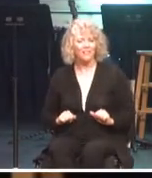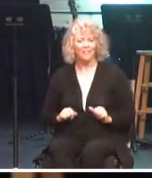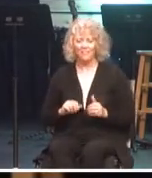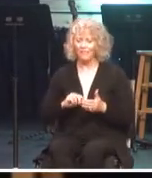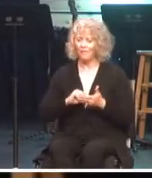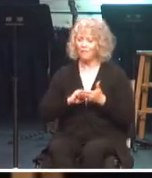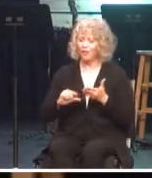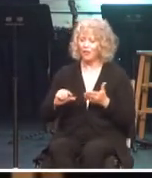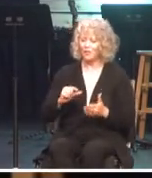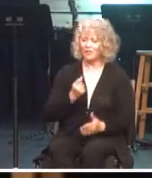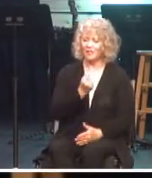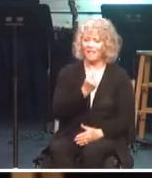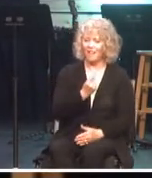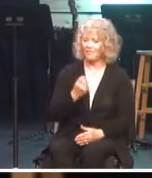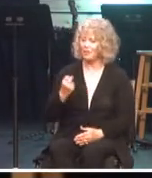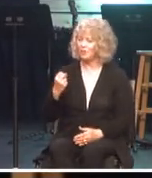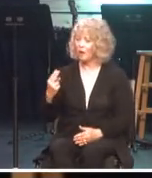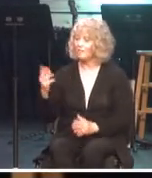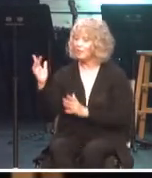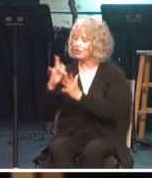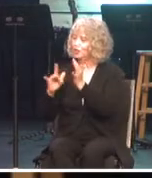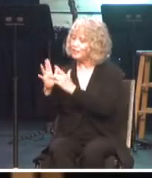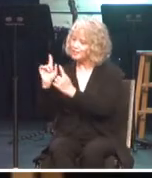verse 11, he came to his own,